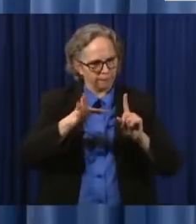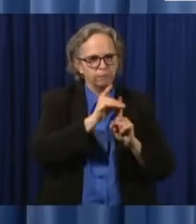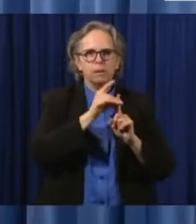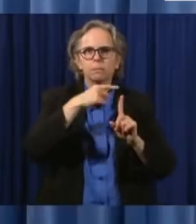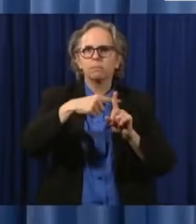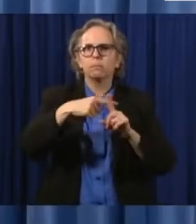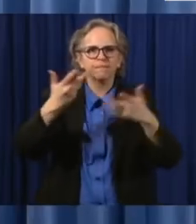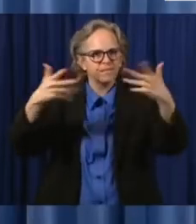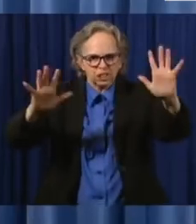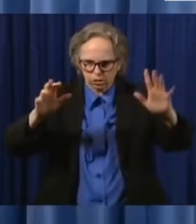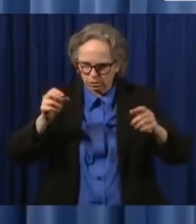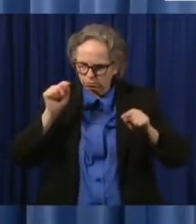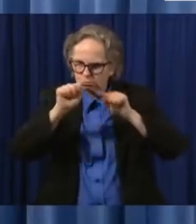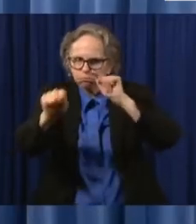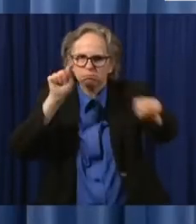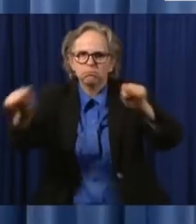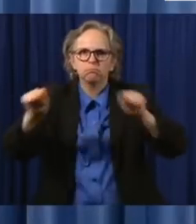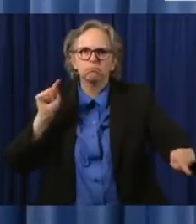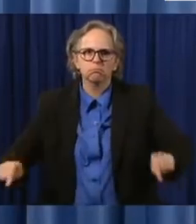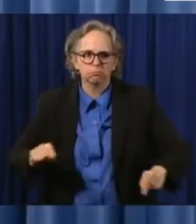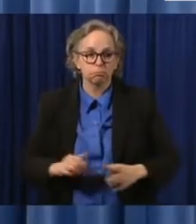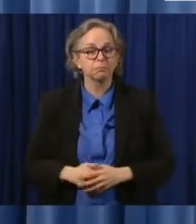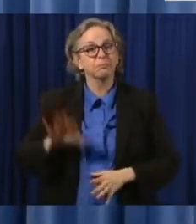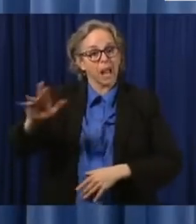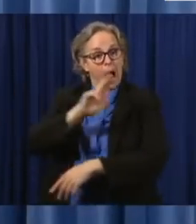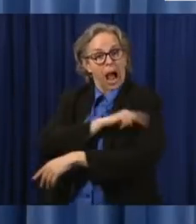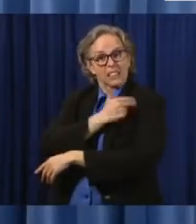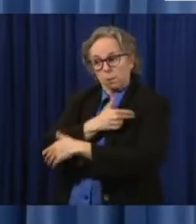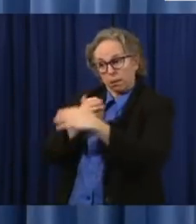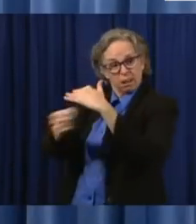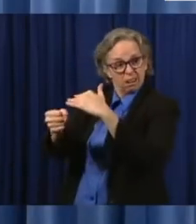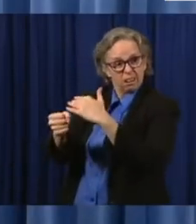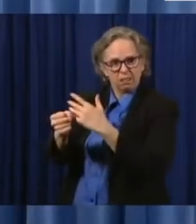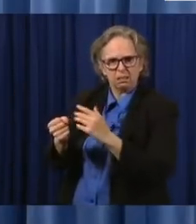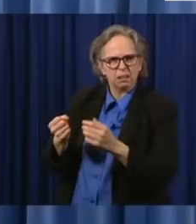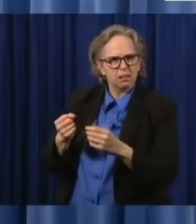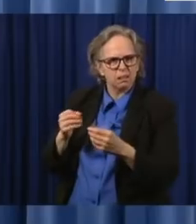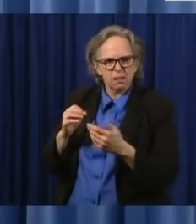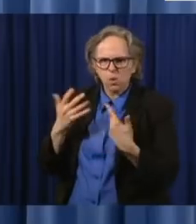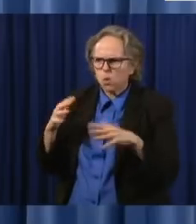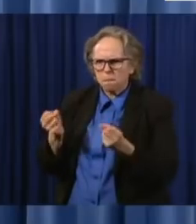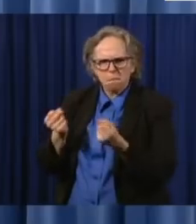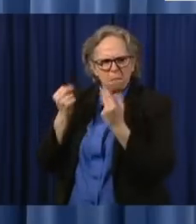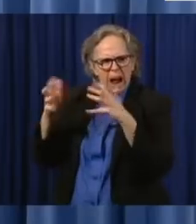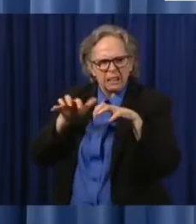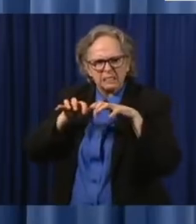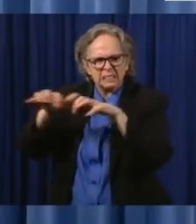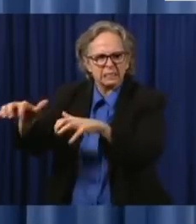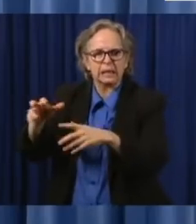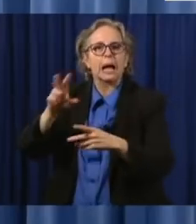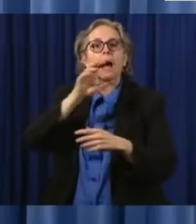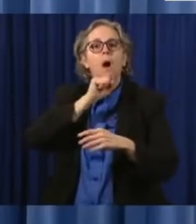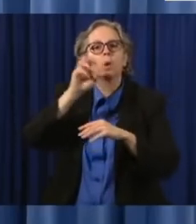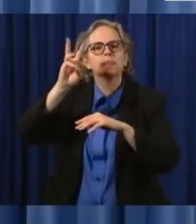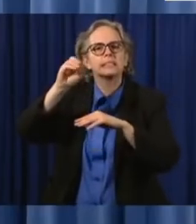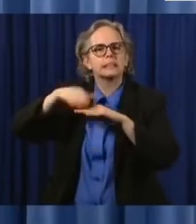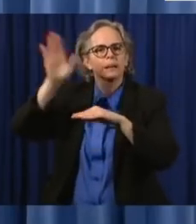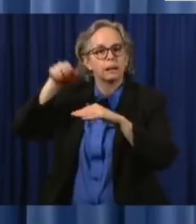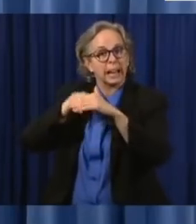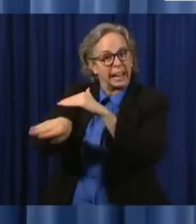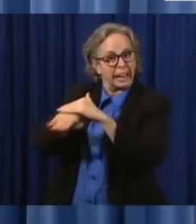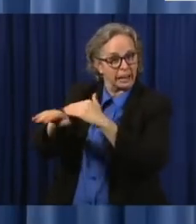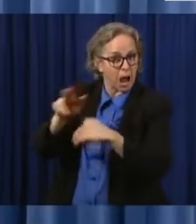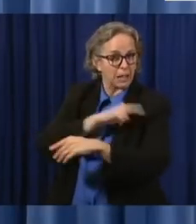deaths are among adults age 60 and older. However, another interesting statistic, nearly half